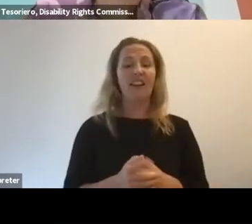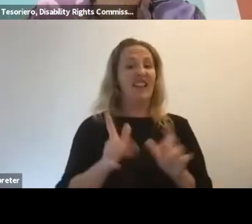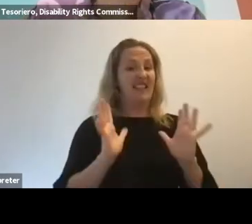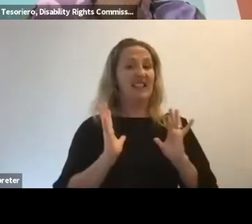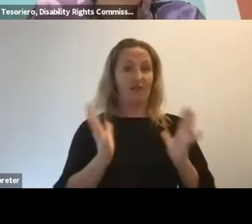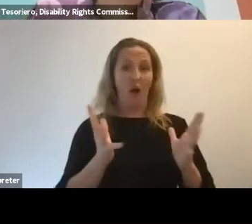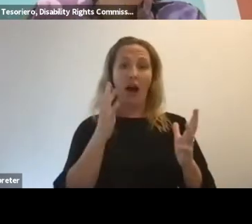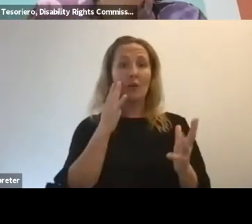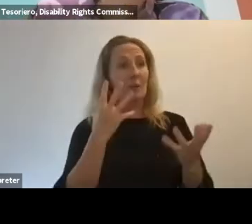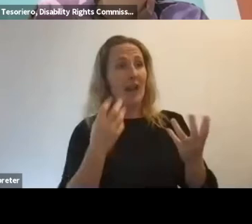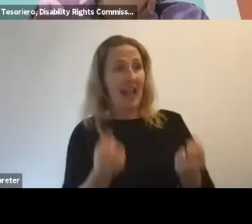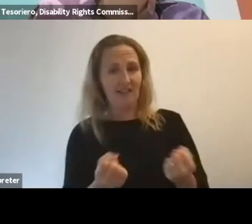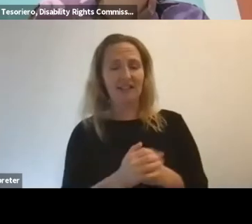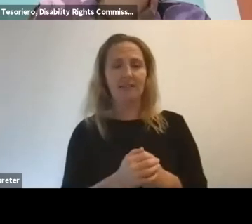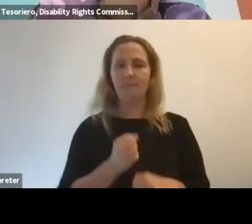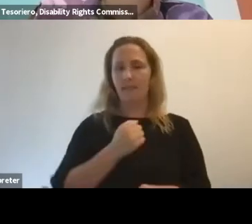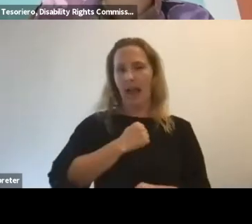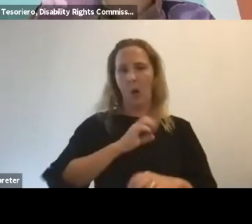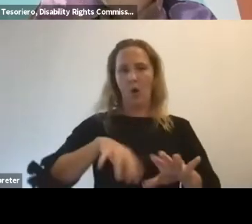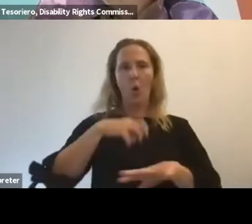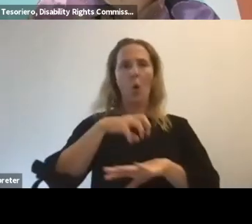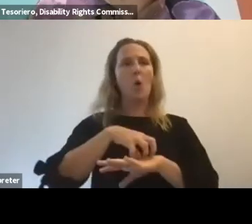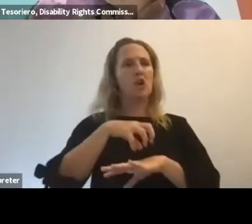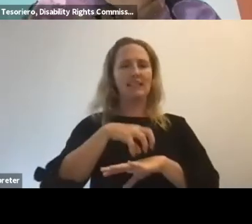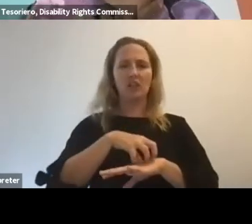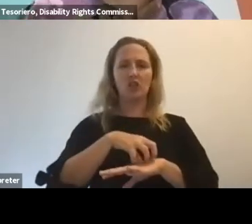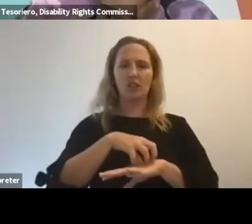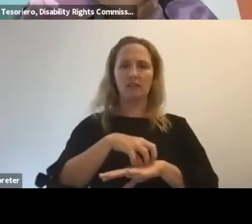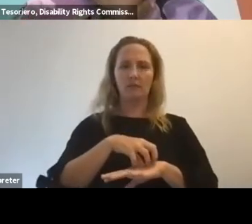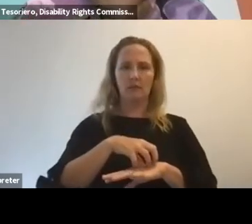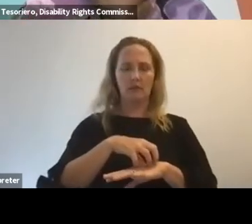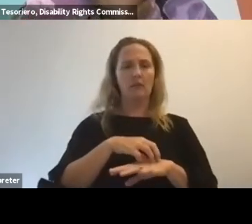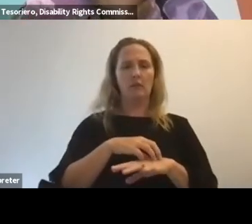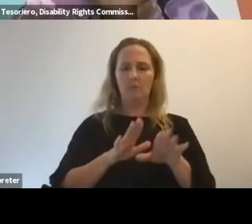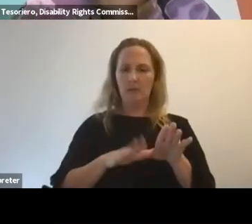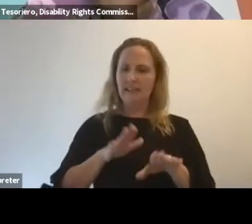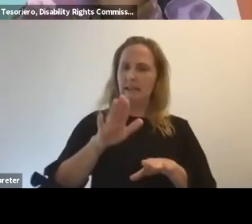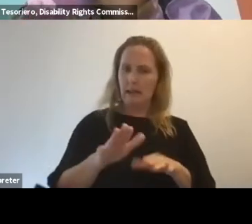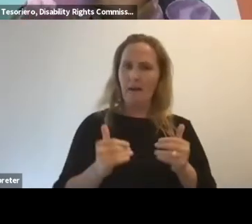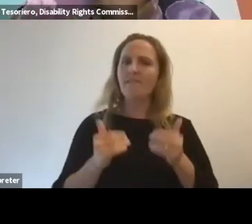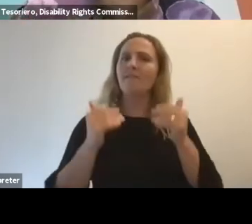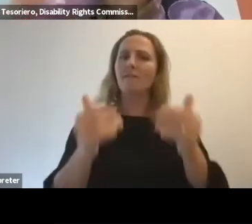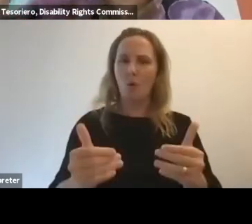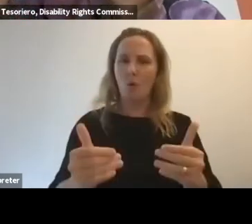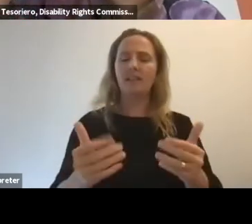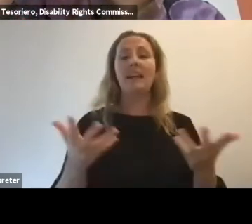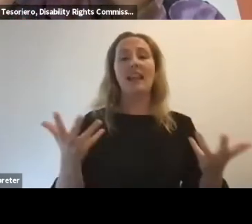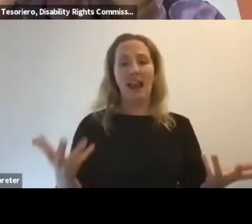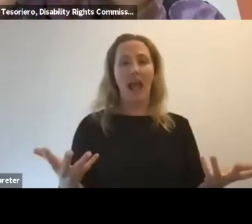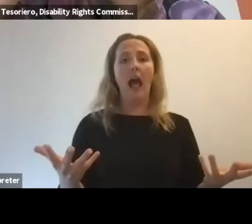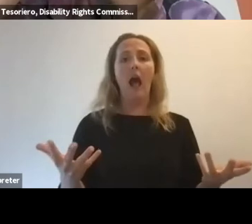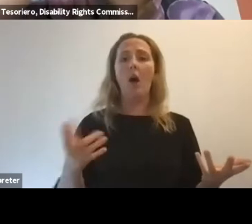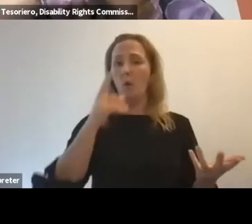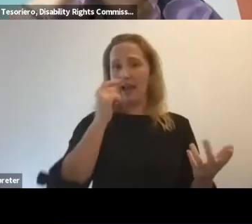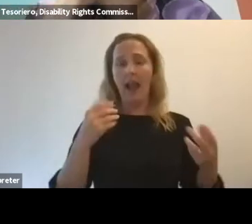our organisation, you know, it's been I think a big step forward in terms of the way that we embrace flexible working,